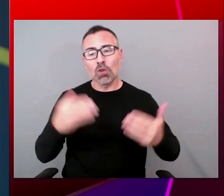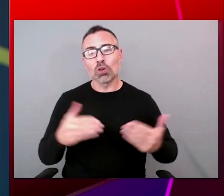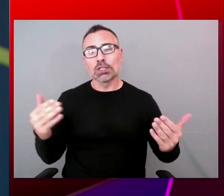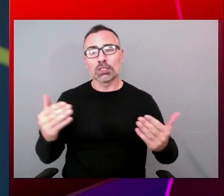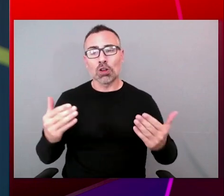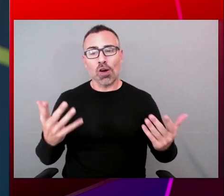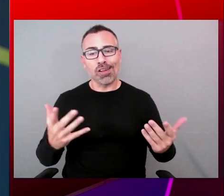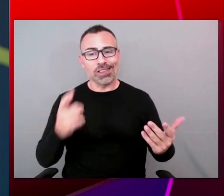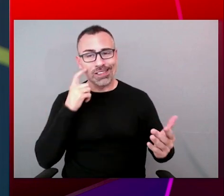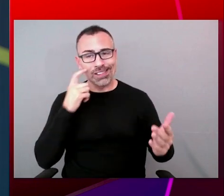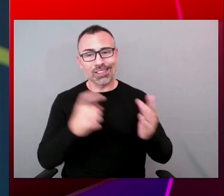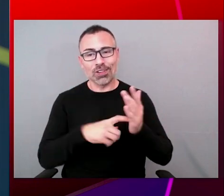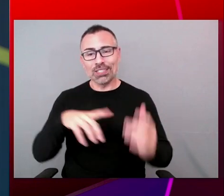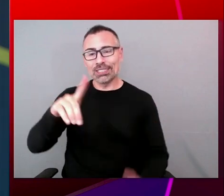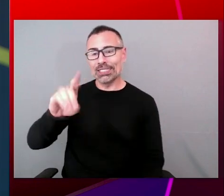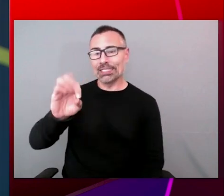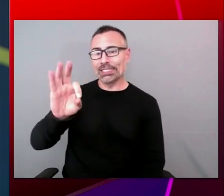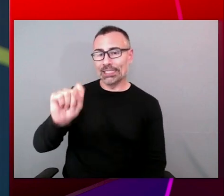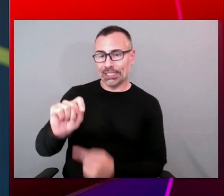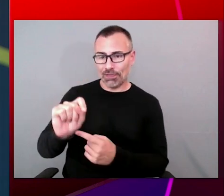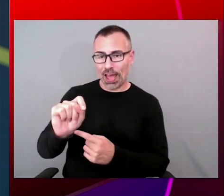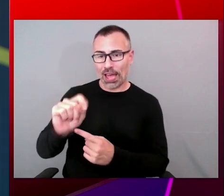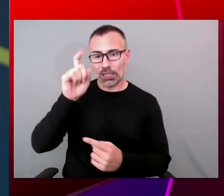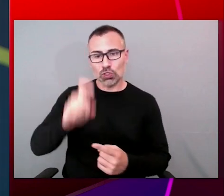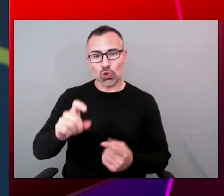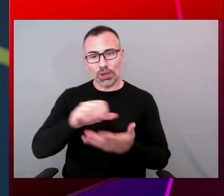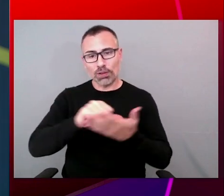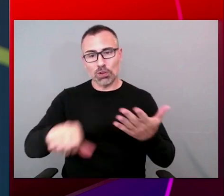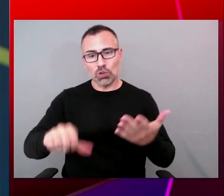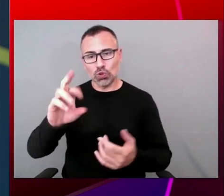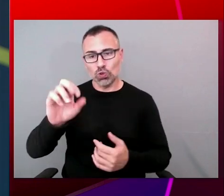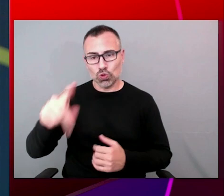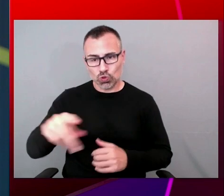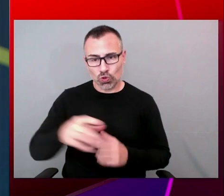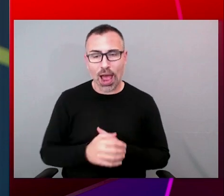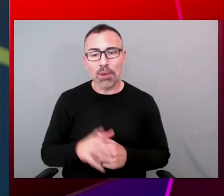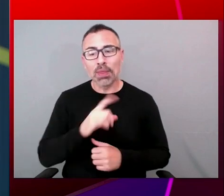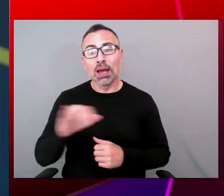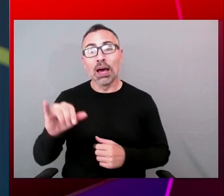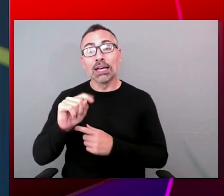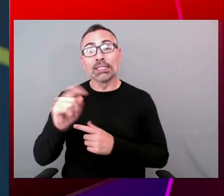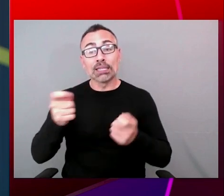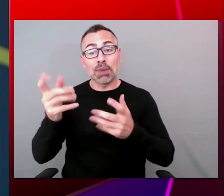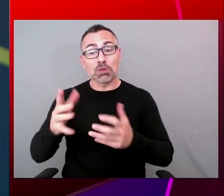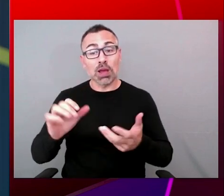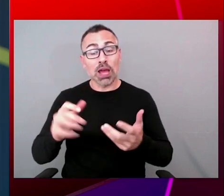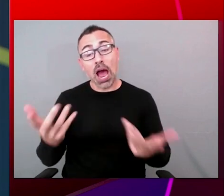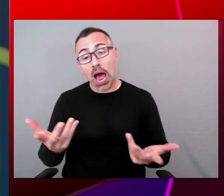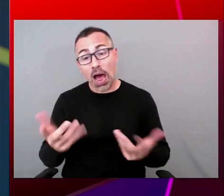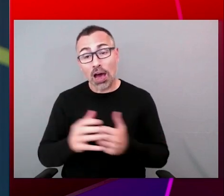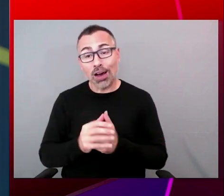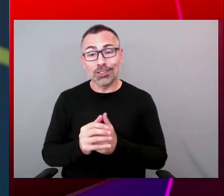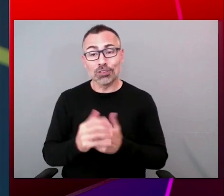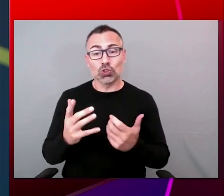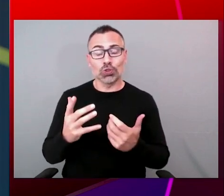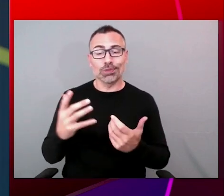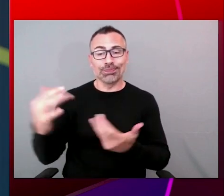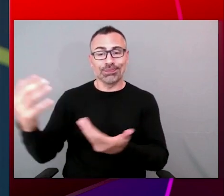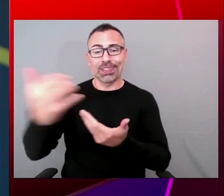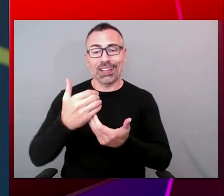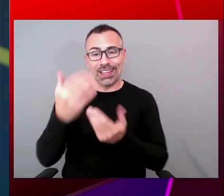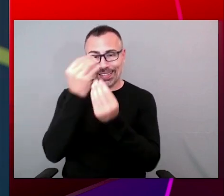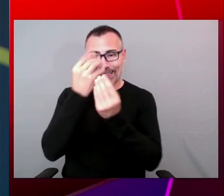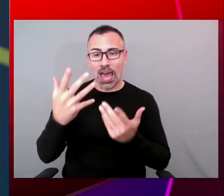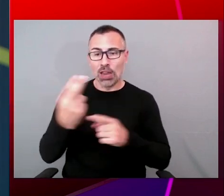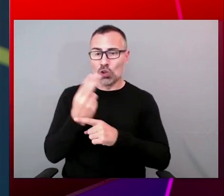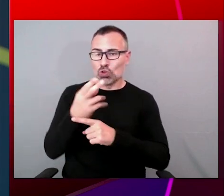reduce scrap, and how to do like energy management, how to liberate data from the edge and start to make use of it to improve